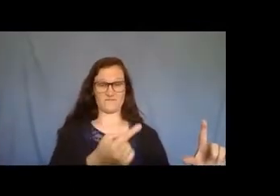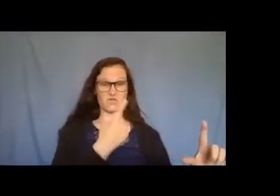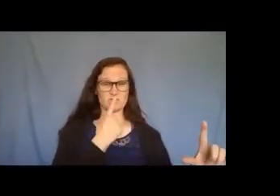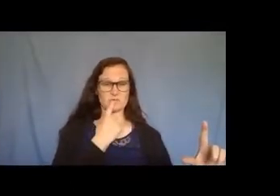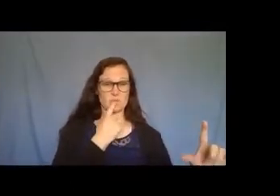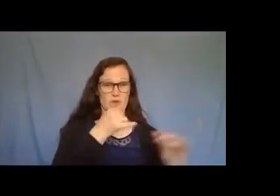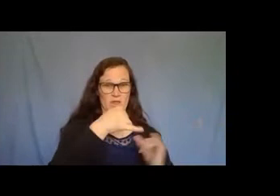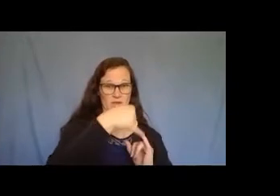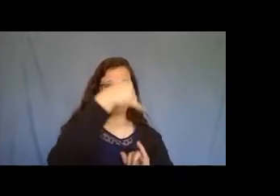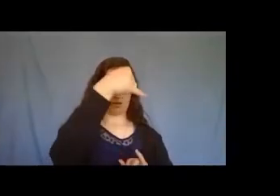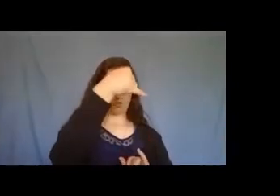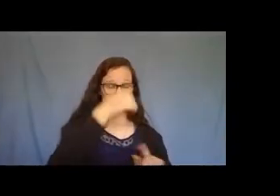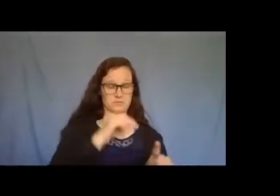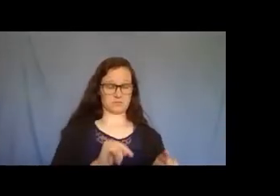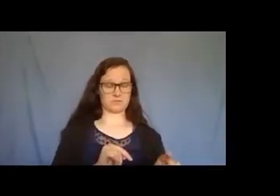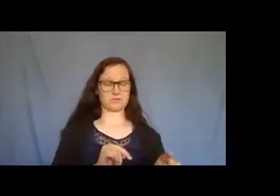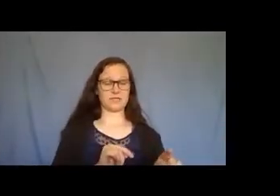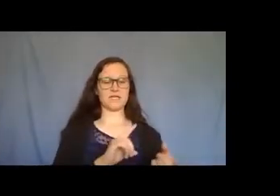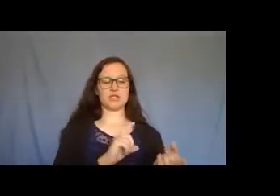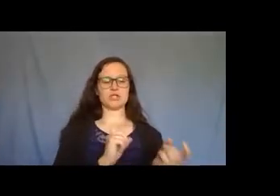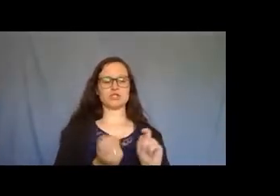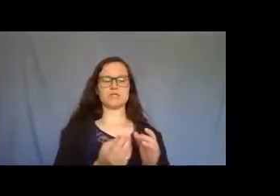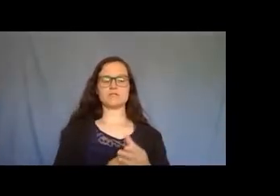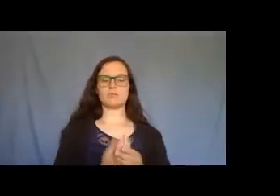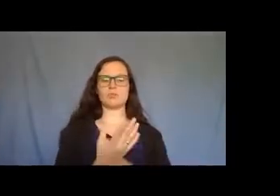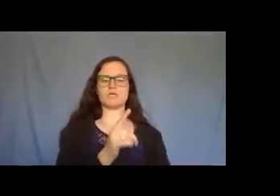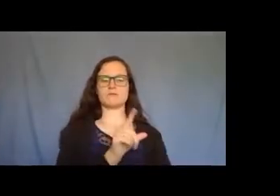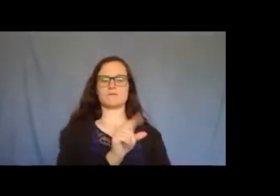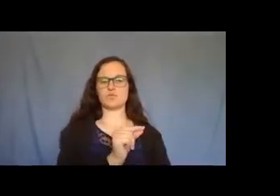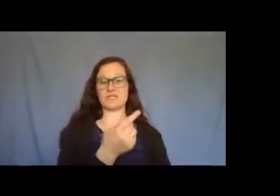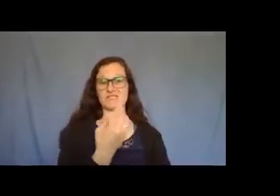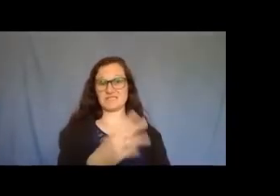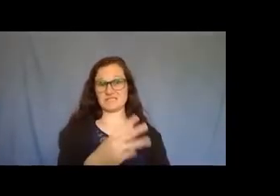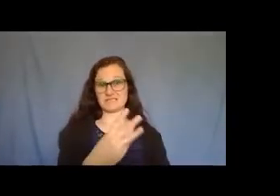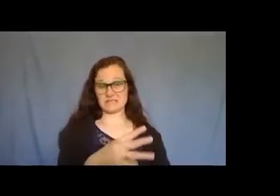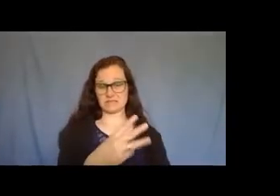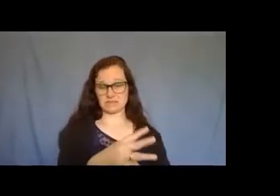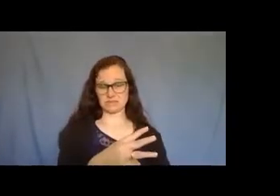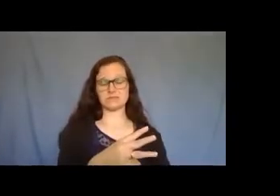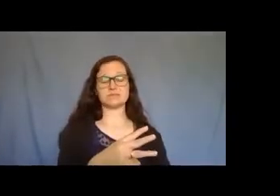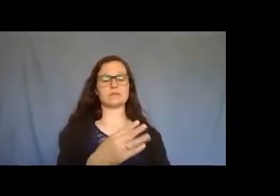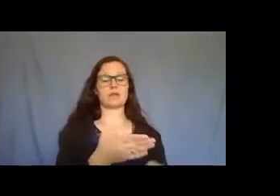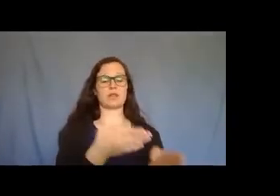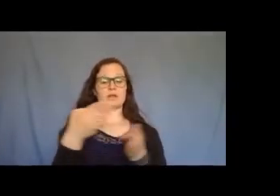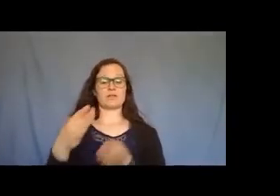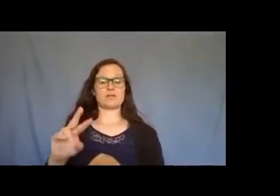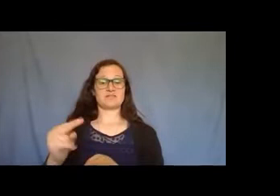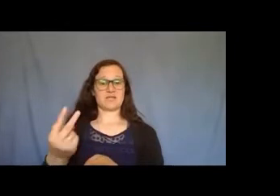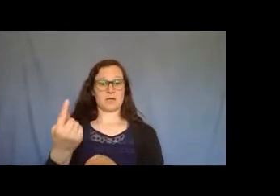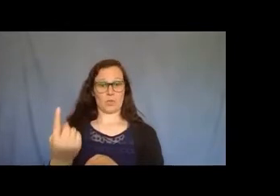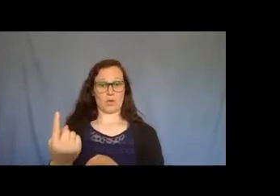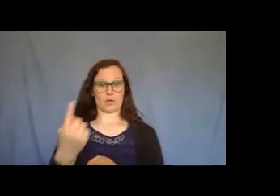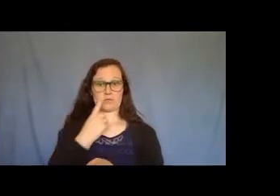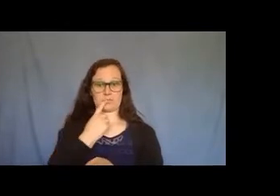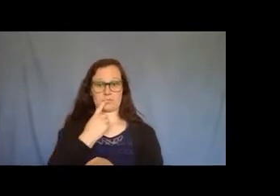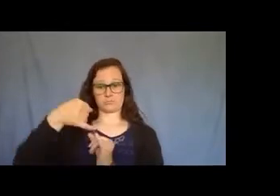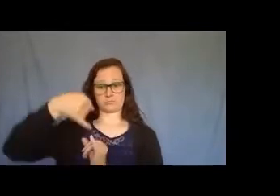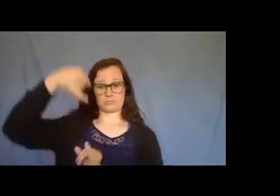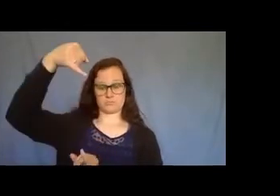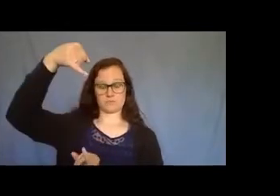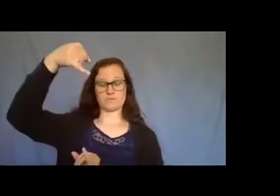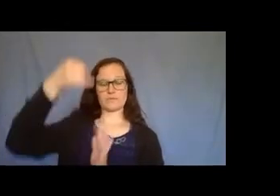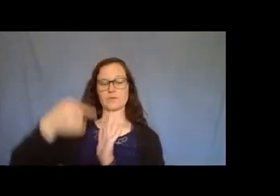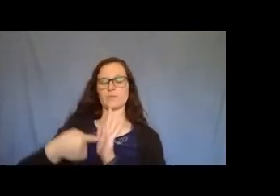indicates a change during the spring of 2016. And the second vertical line towards the right